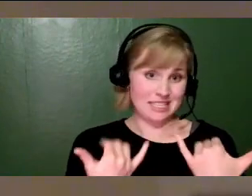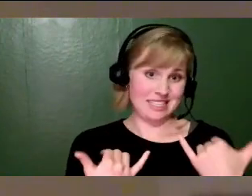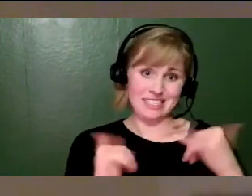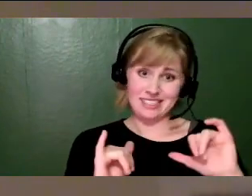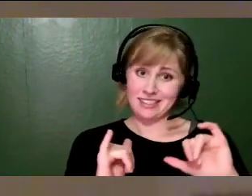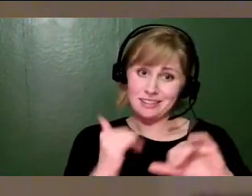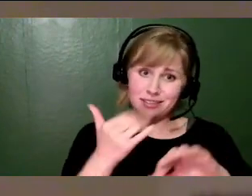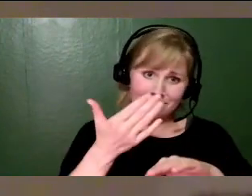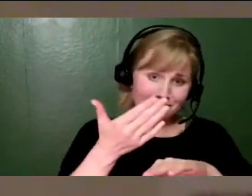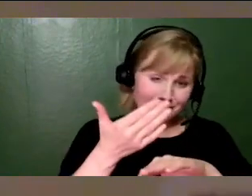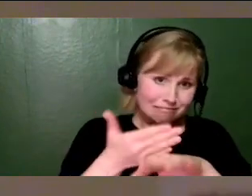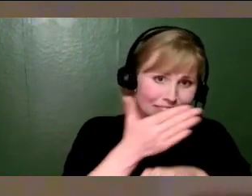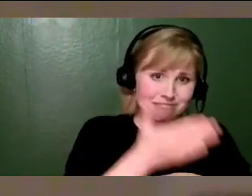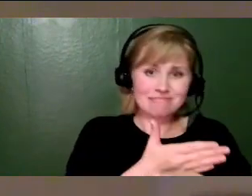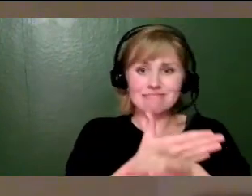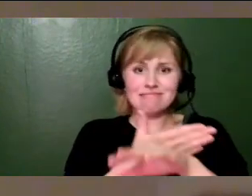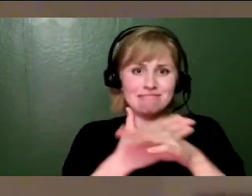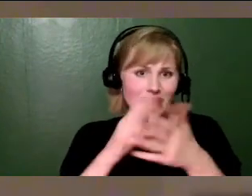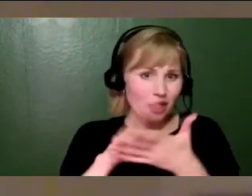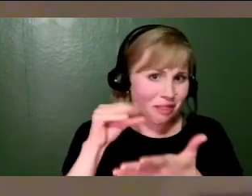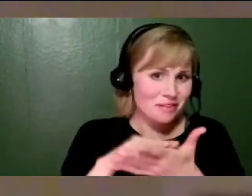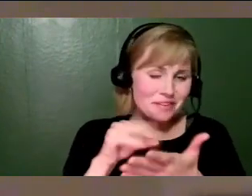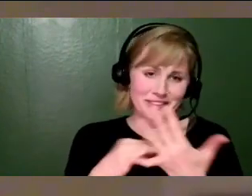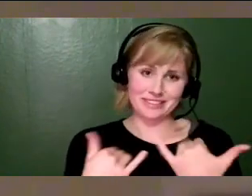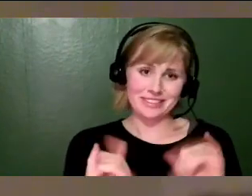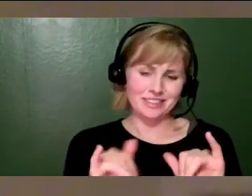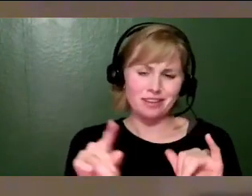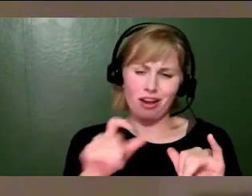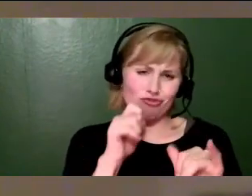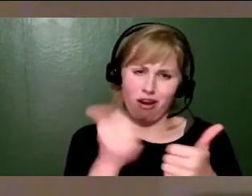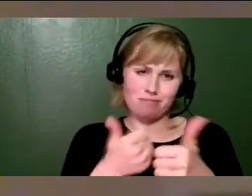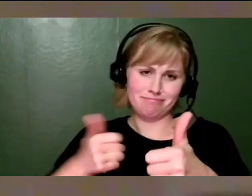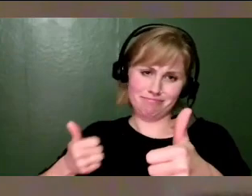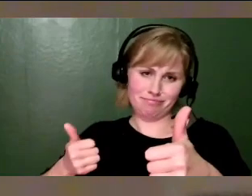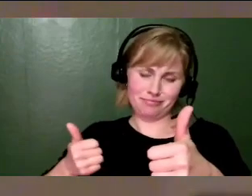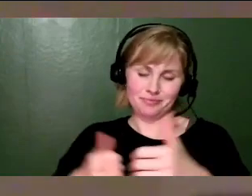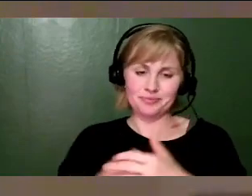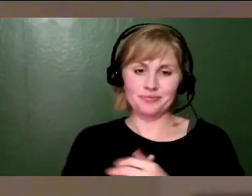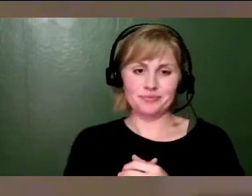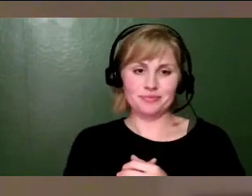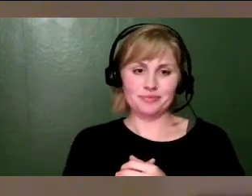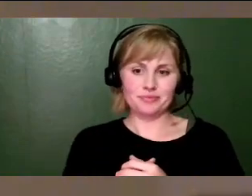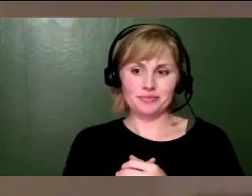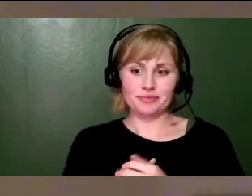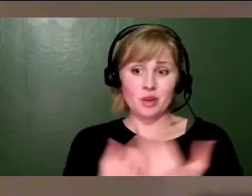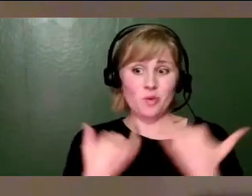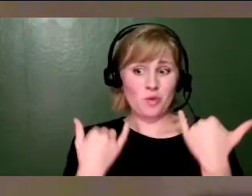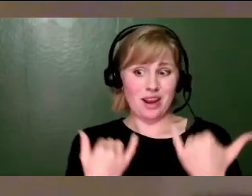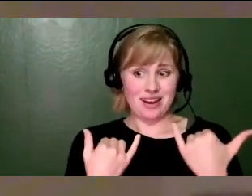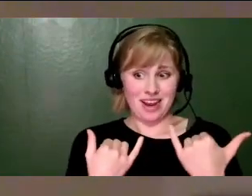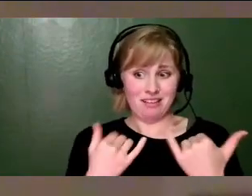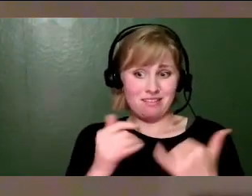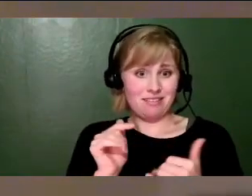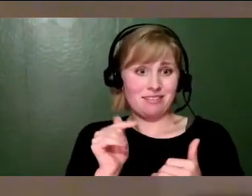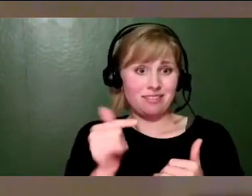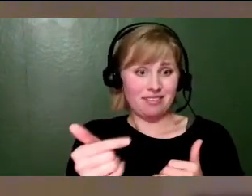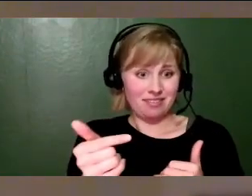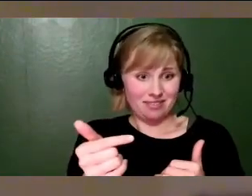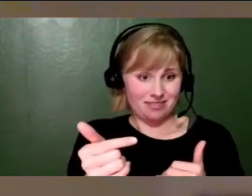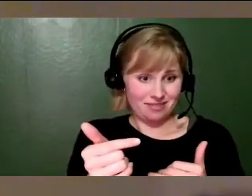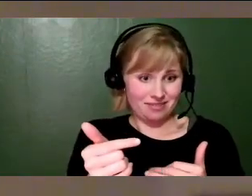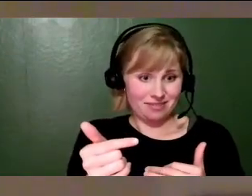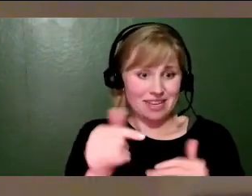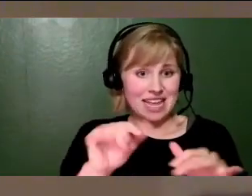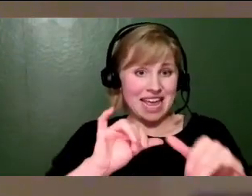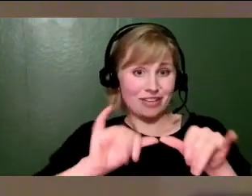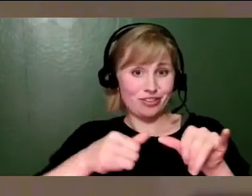behind. Well, Law 80 actually has a reunion starting right now, and we don't want to overstay our welcome and get the